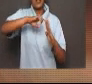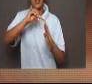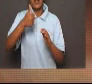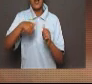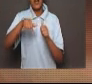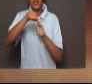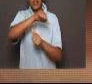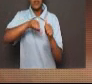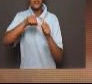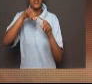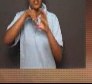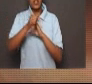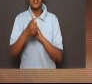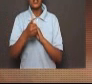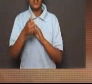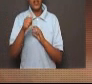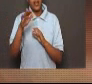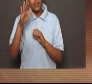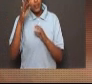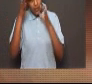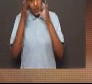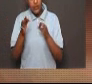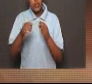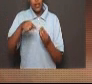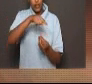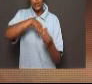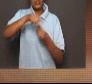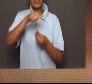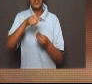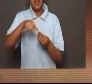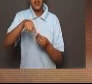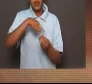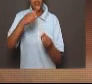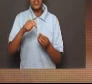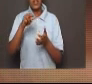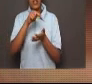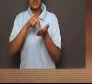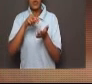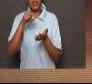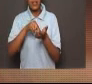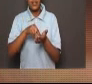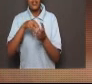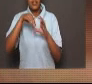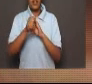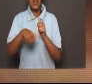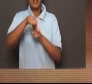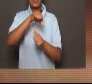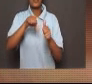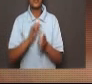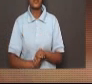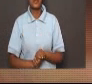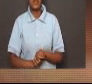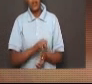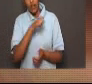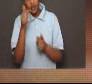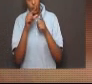an atom in any specific region around the nucleus of an atom. In